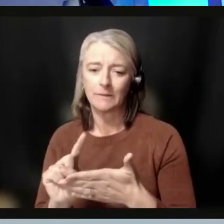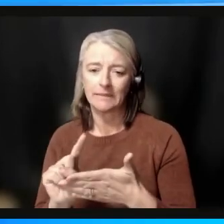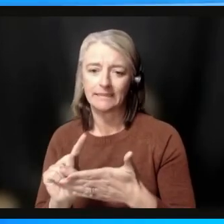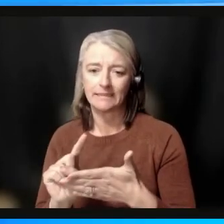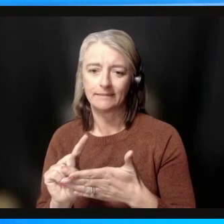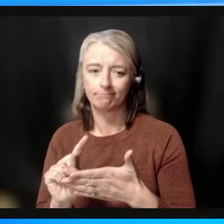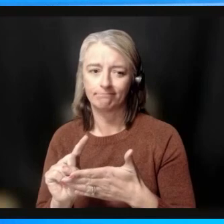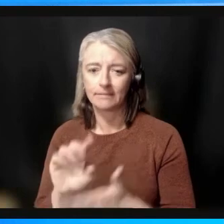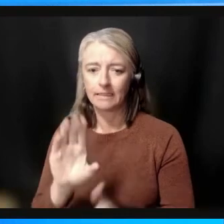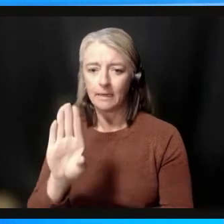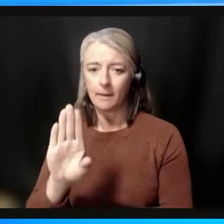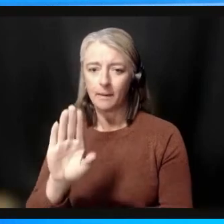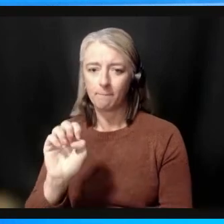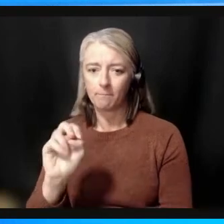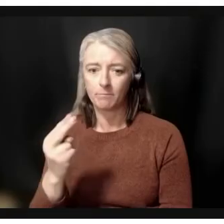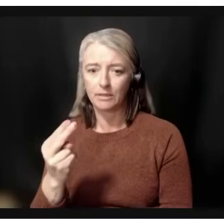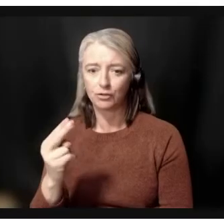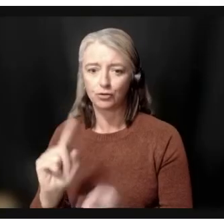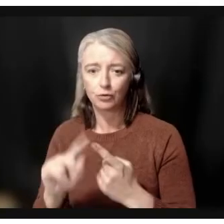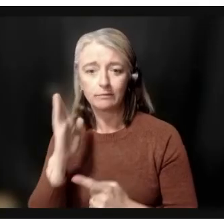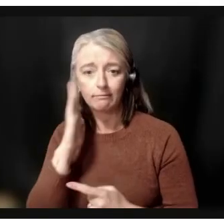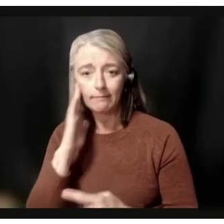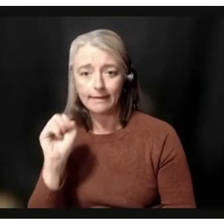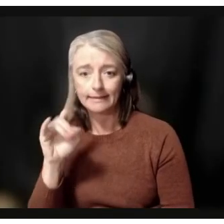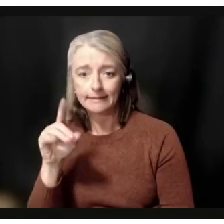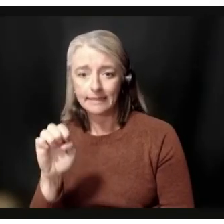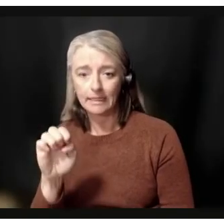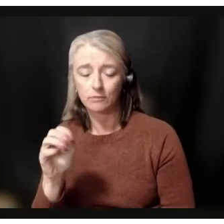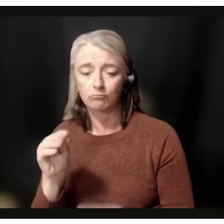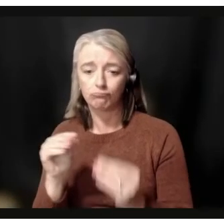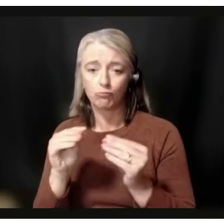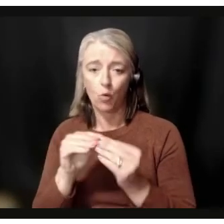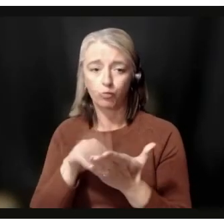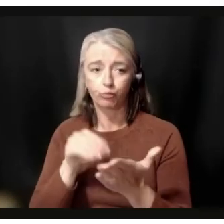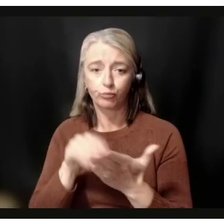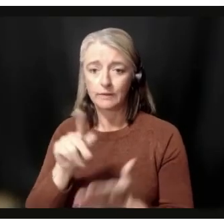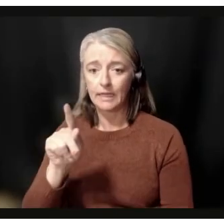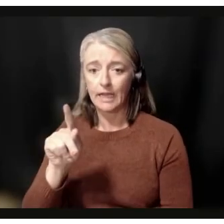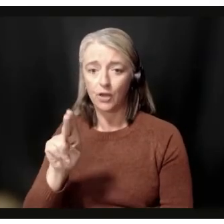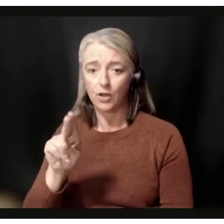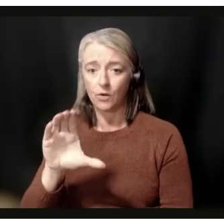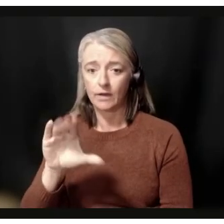Bedside. To learn more about genetic testing, visit